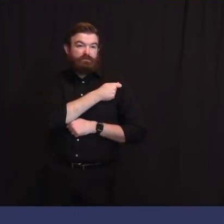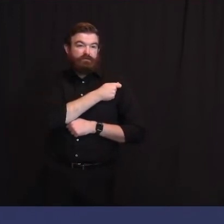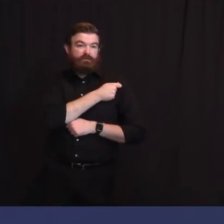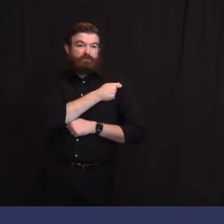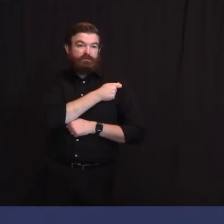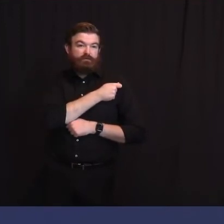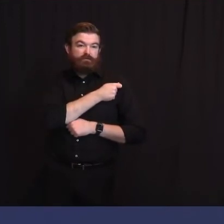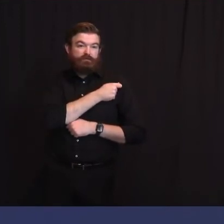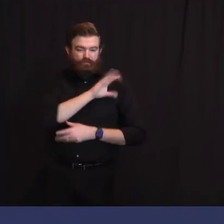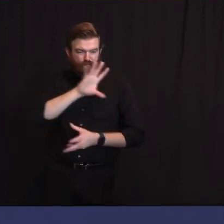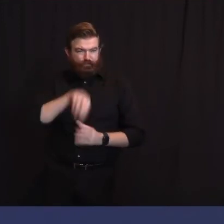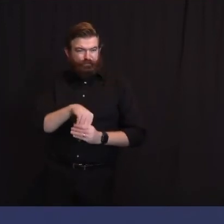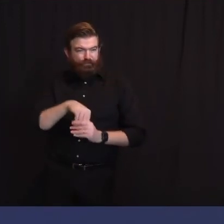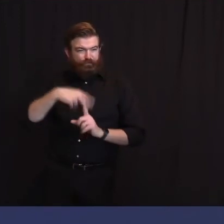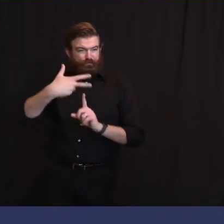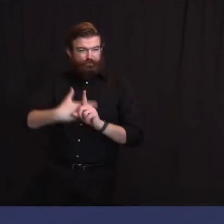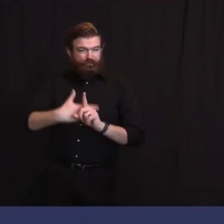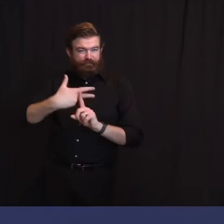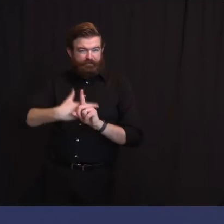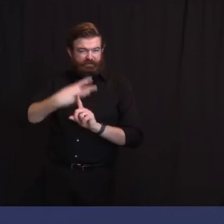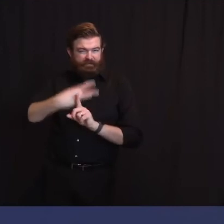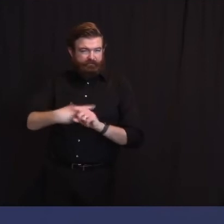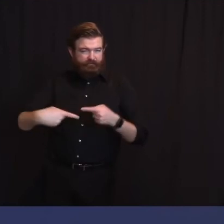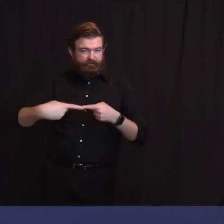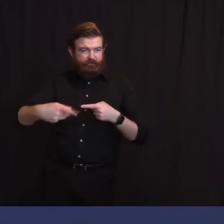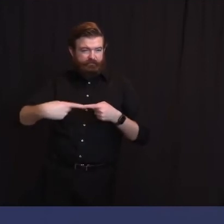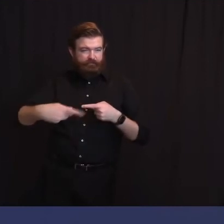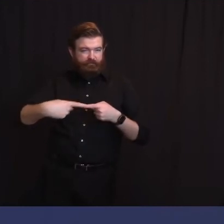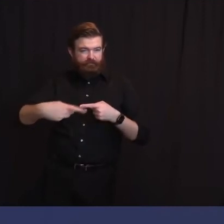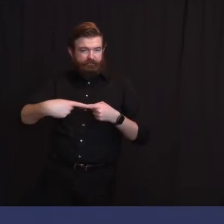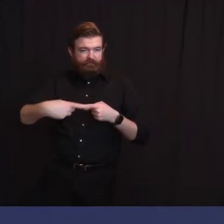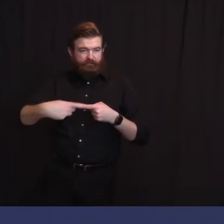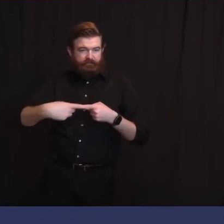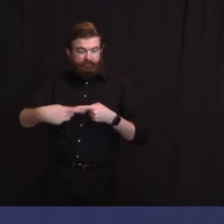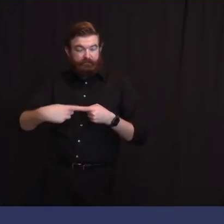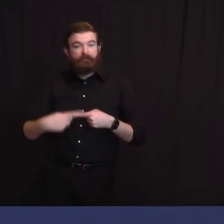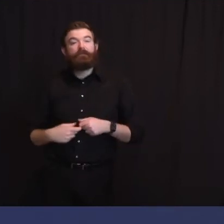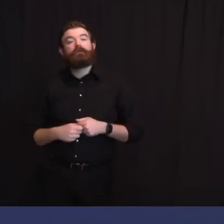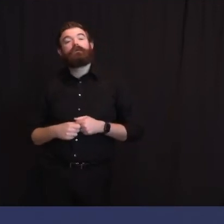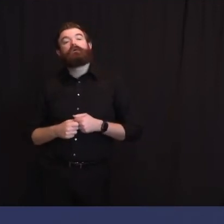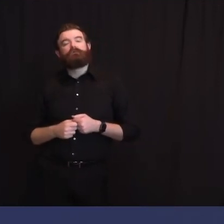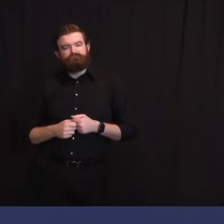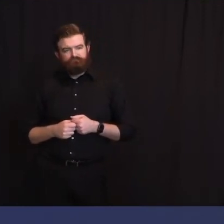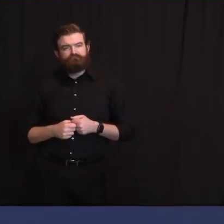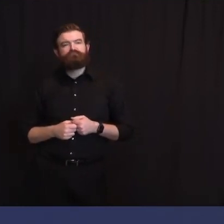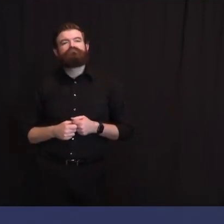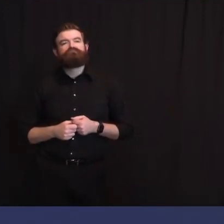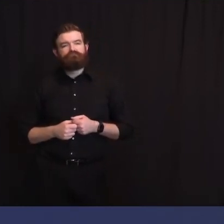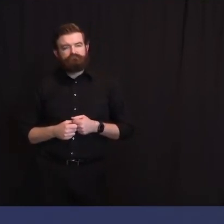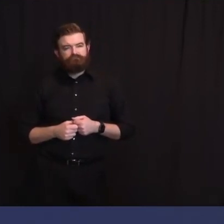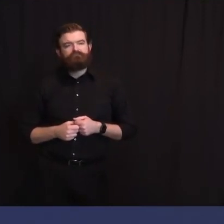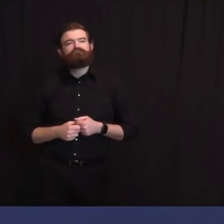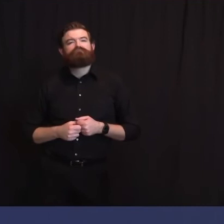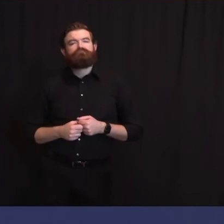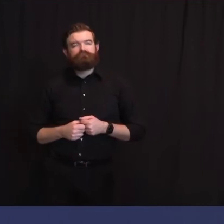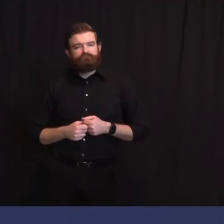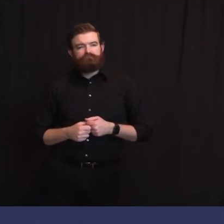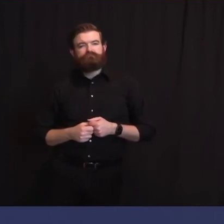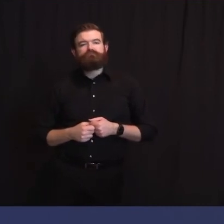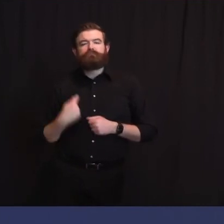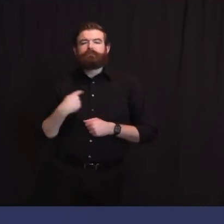adults within 6 months. And I think we still think we can get that done, assuming the feds get there. I do think it'll be middle to